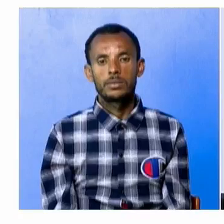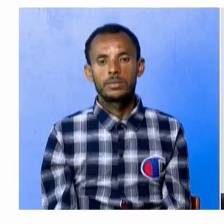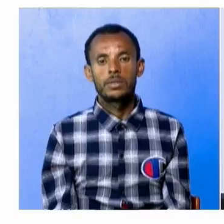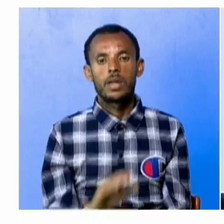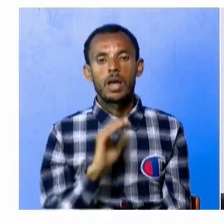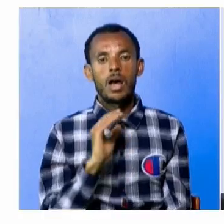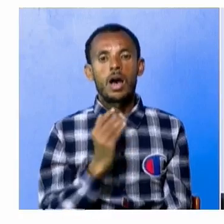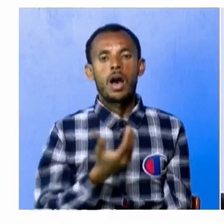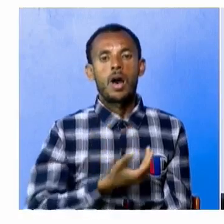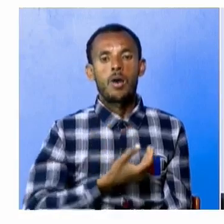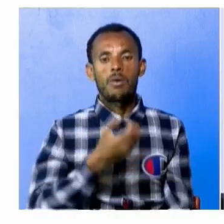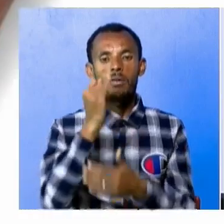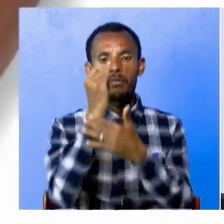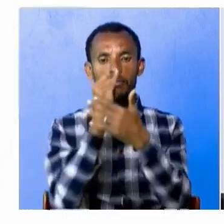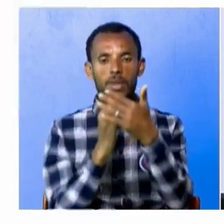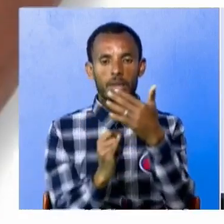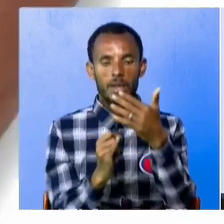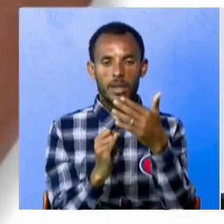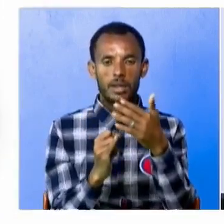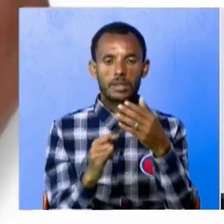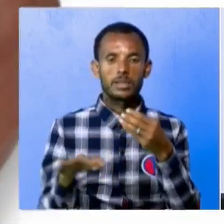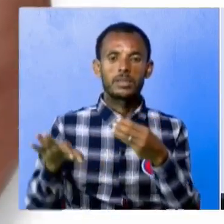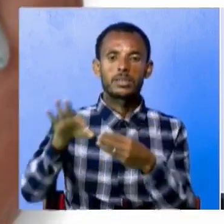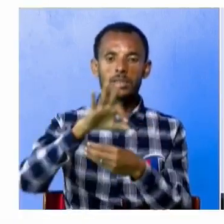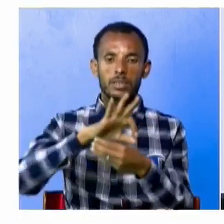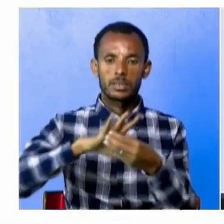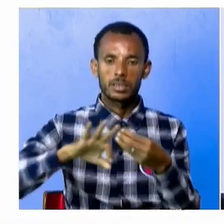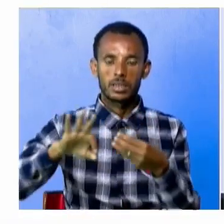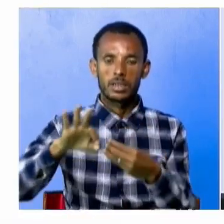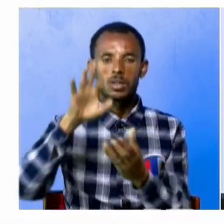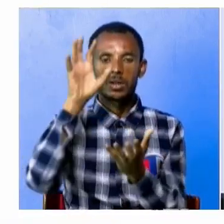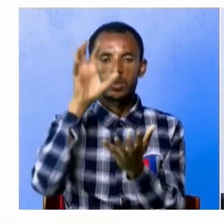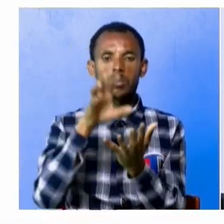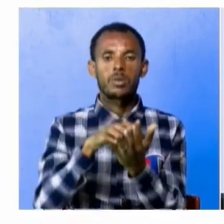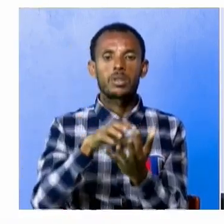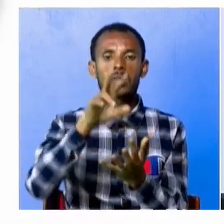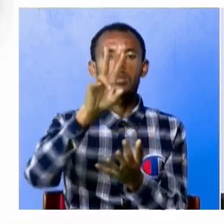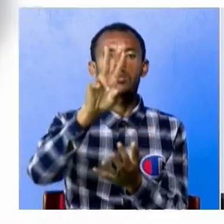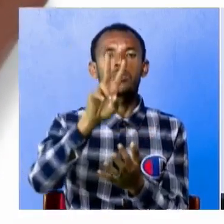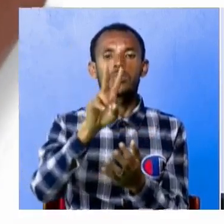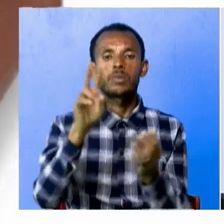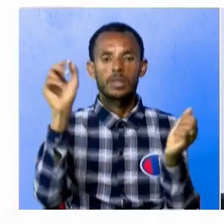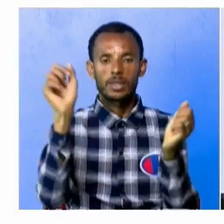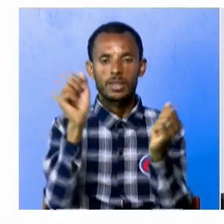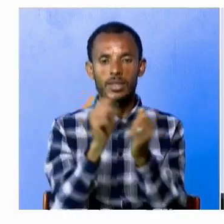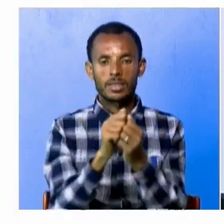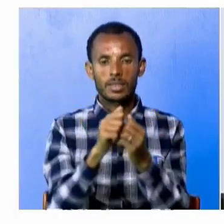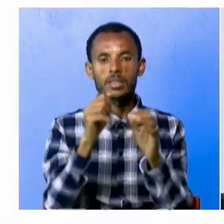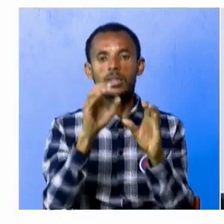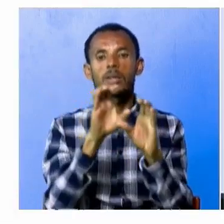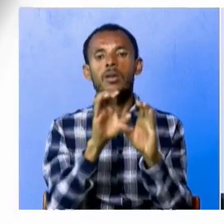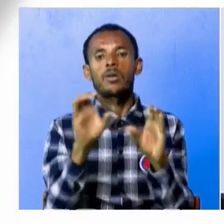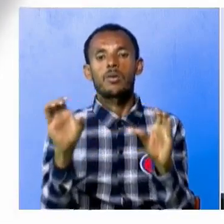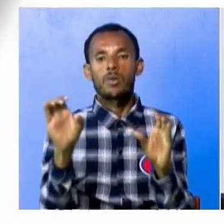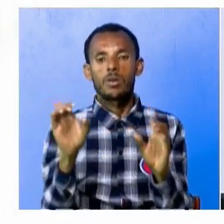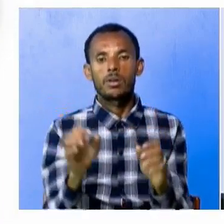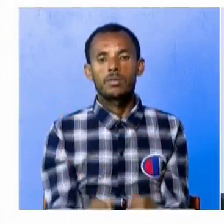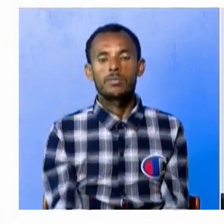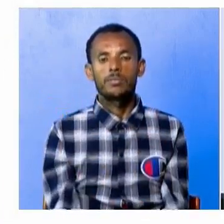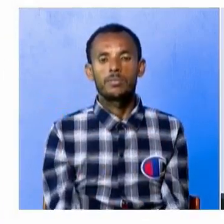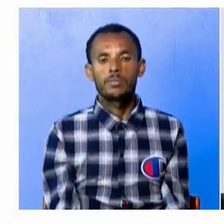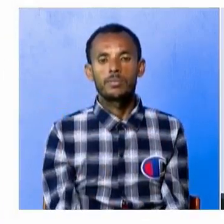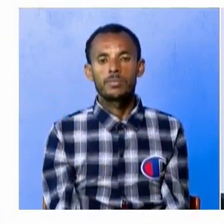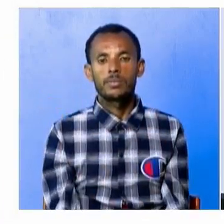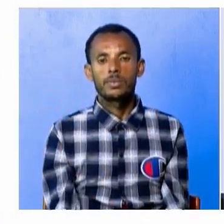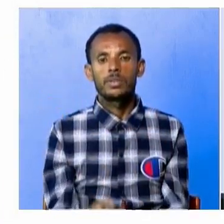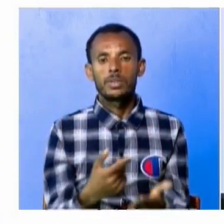our figure is a circle containing two intersecting chords. Say